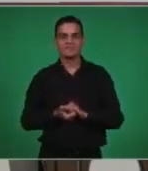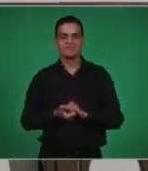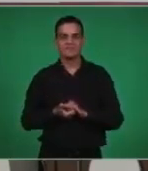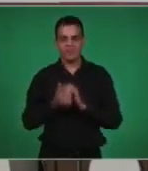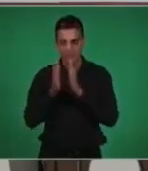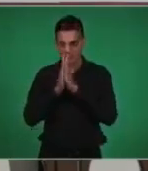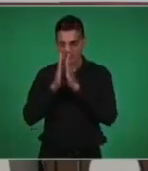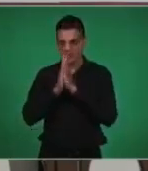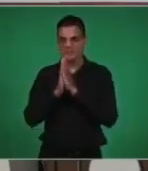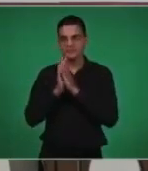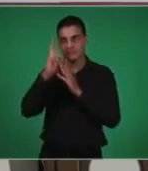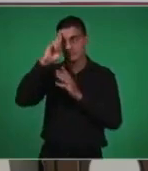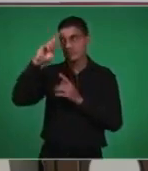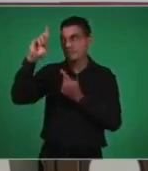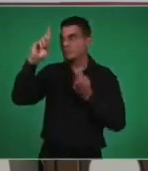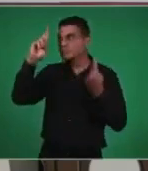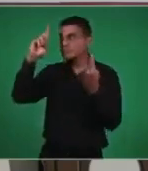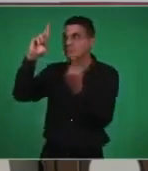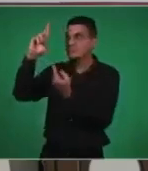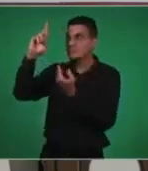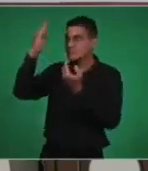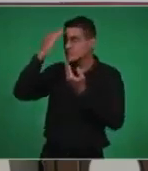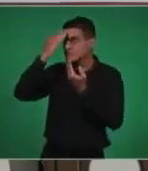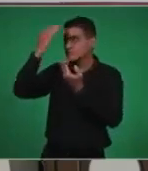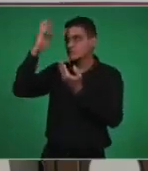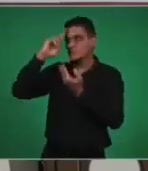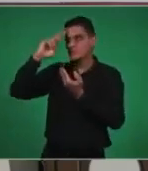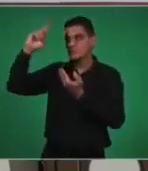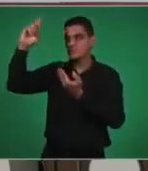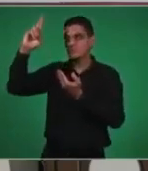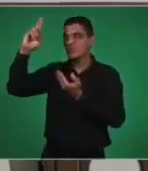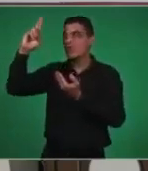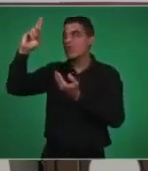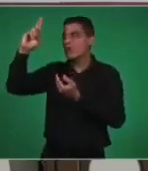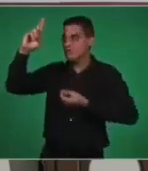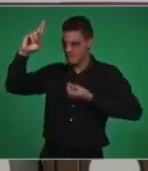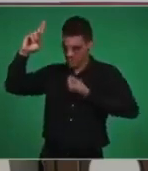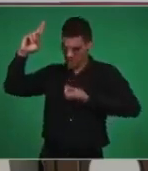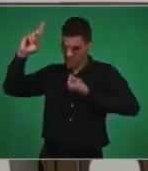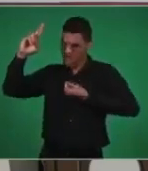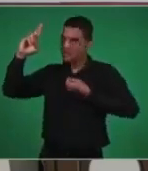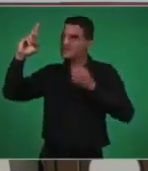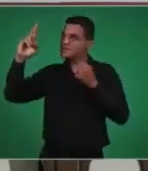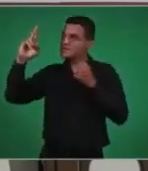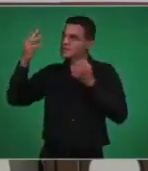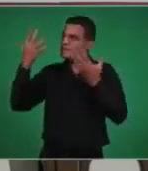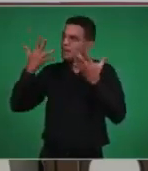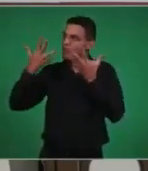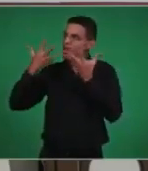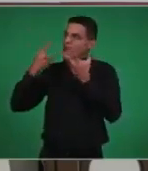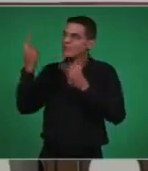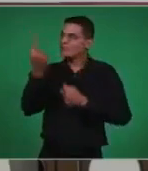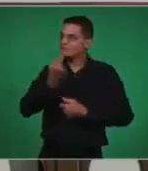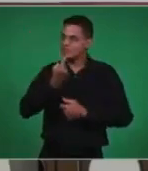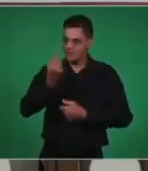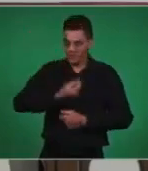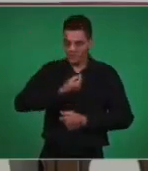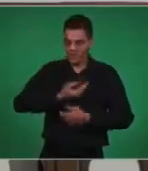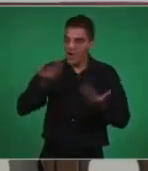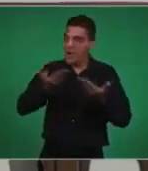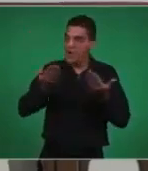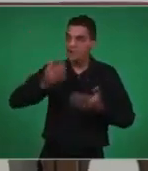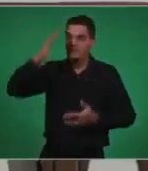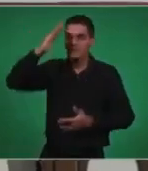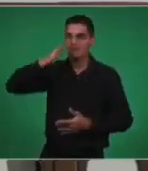we're going to, Lord, want to praise your name for your presence, glorious presence throughout this entire